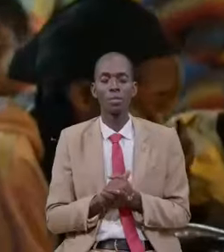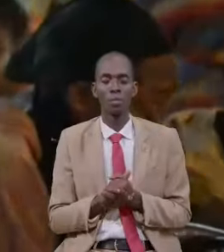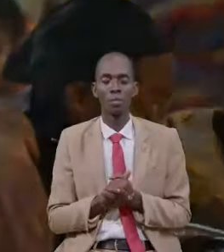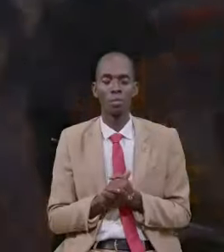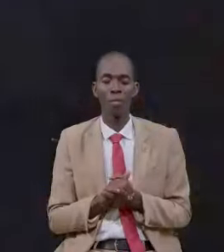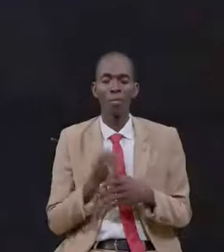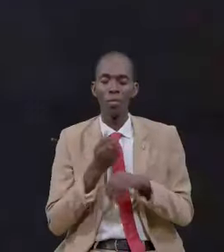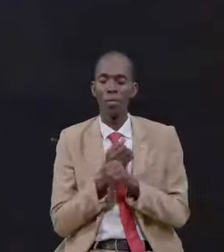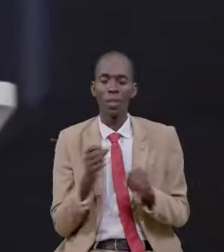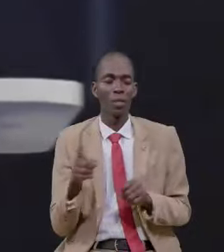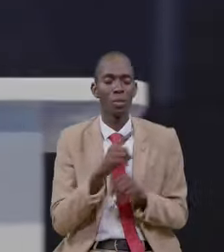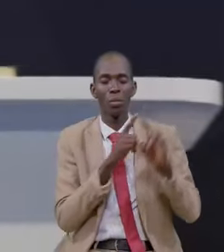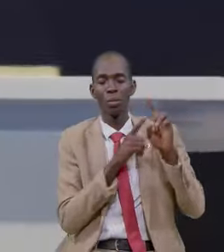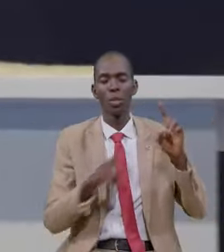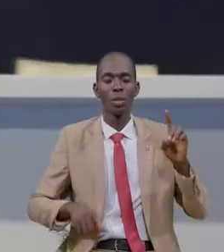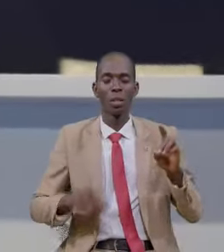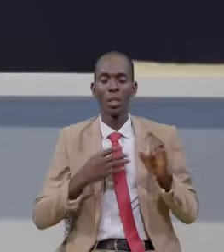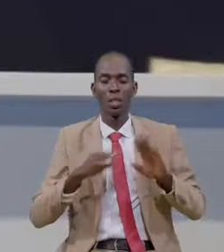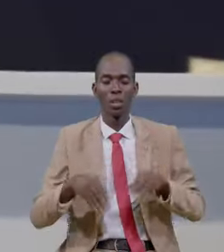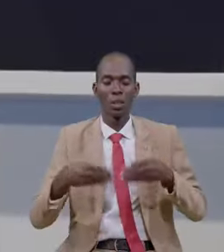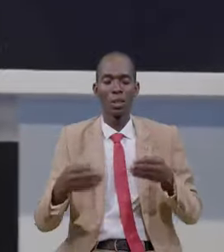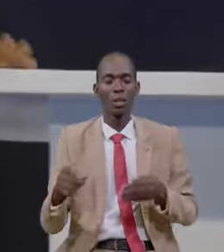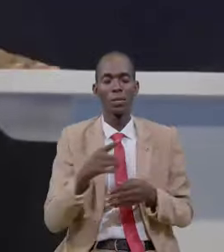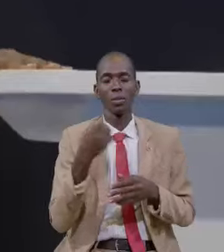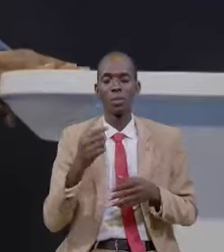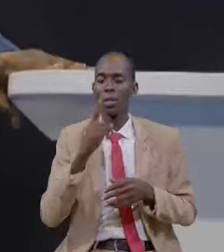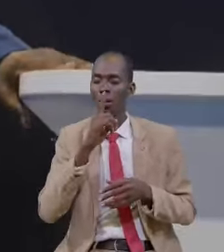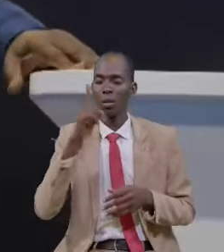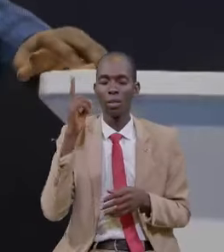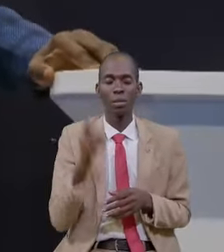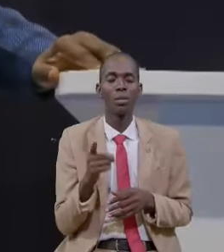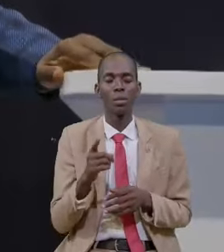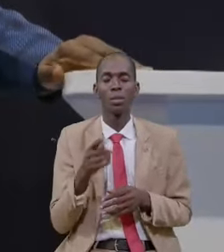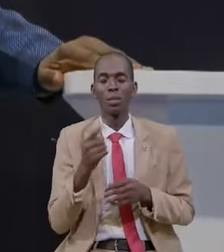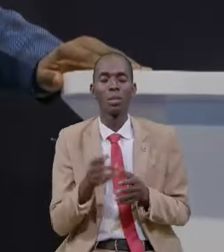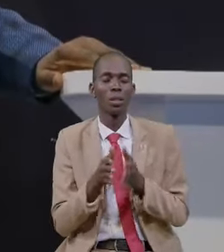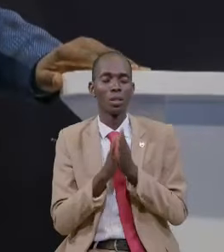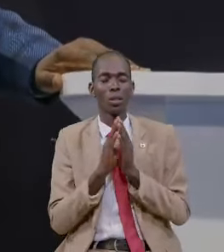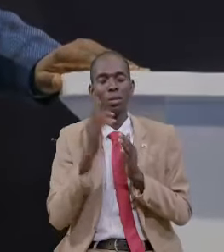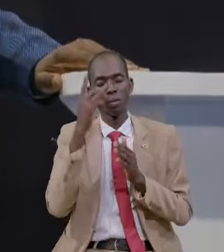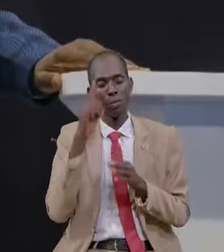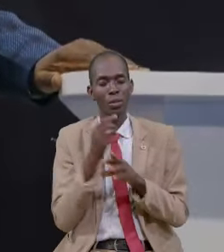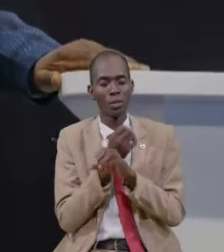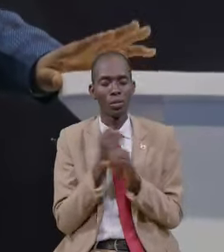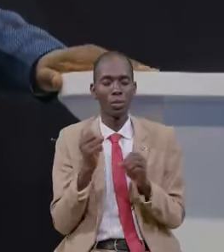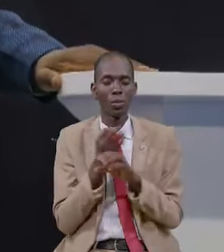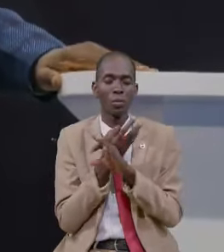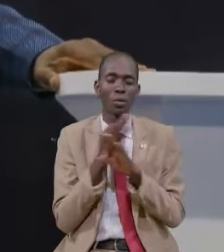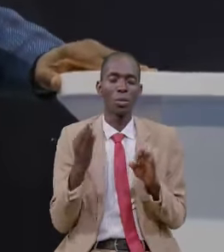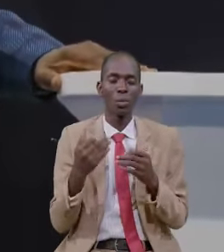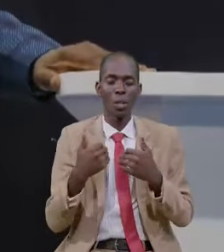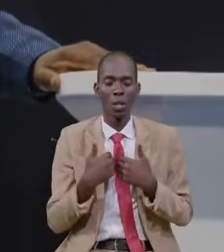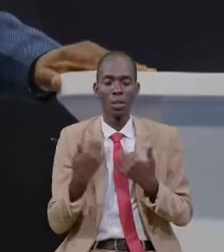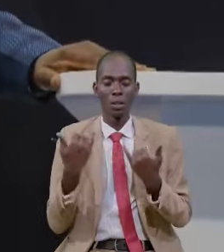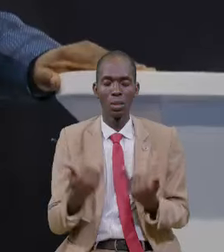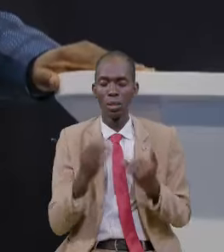them, Lord, and give them the assurance their request for salvation and freedom has now been